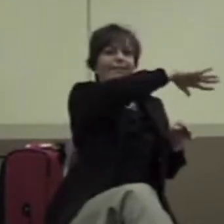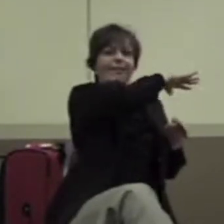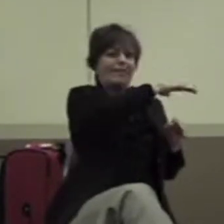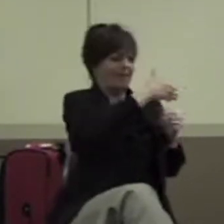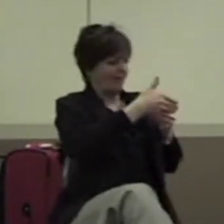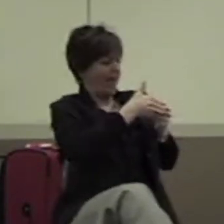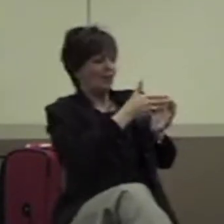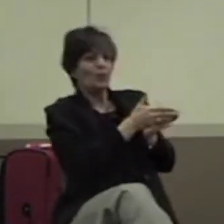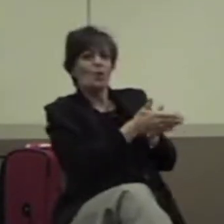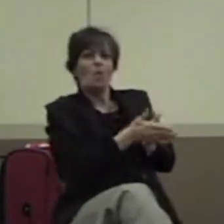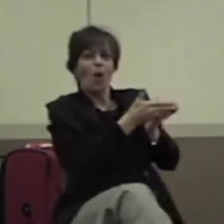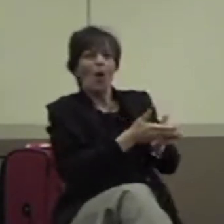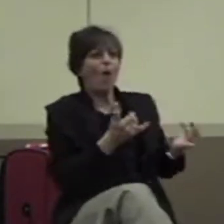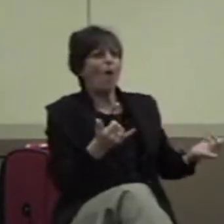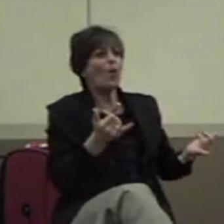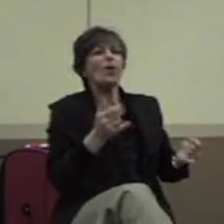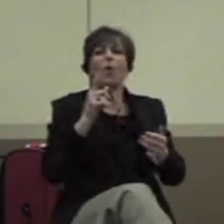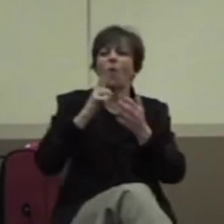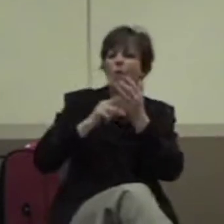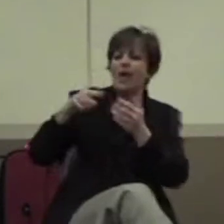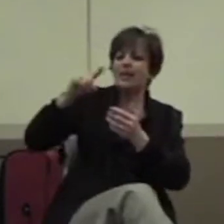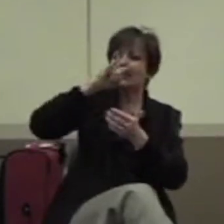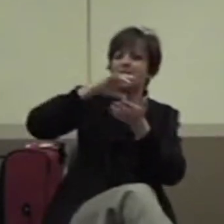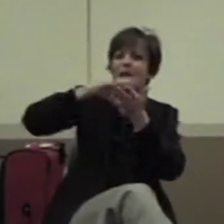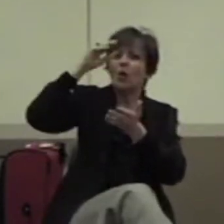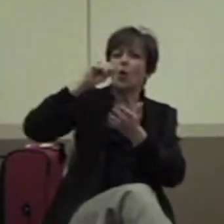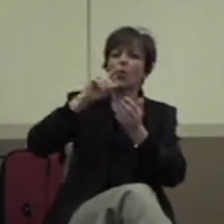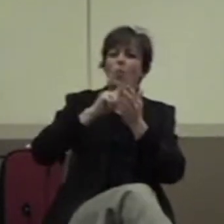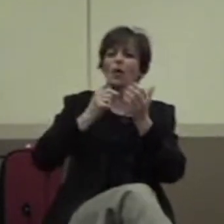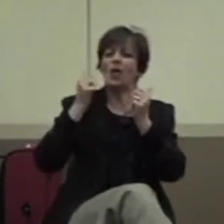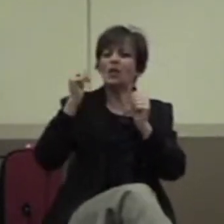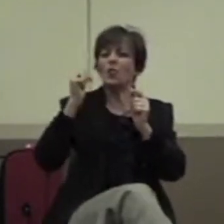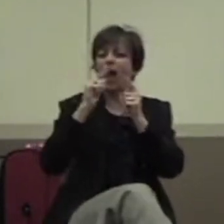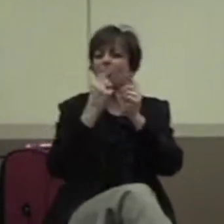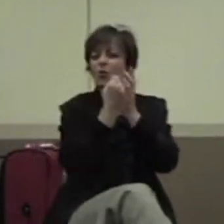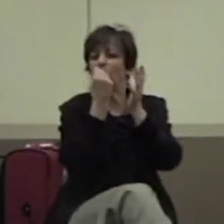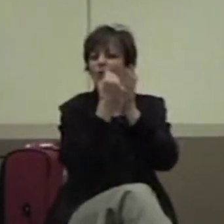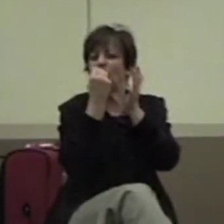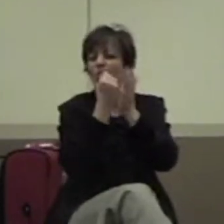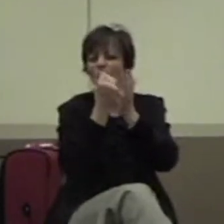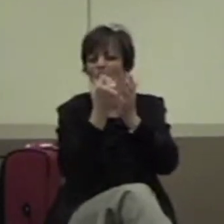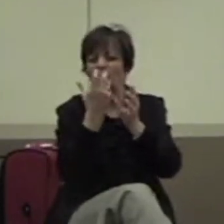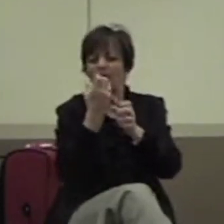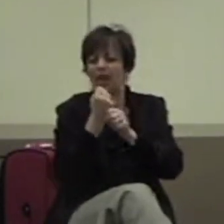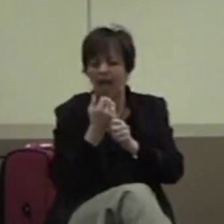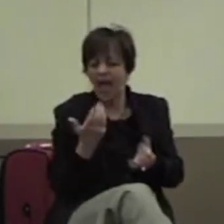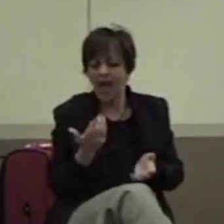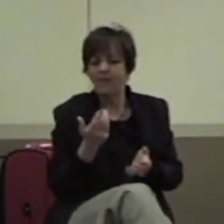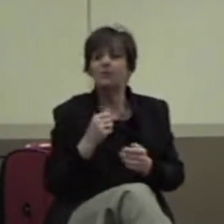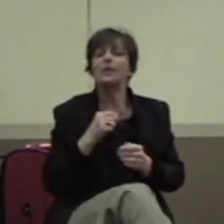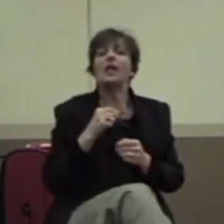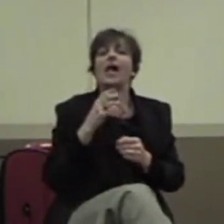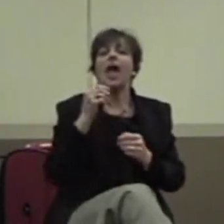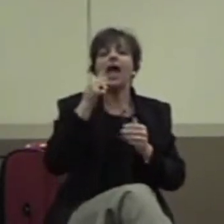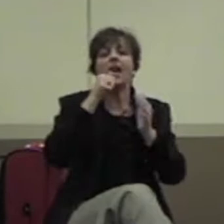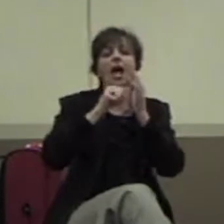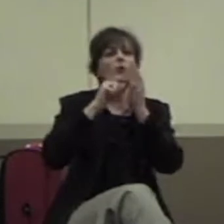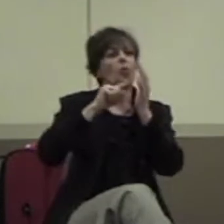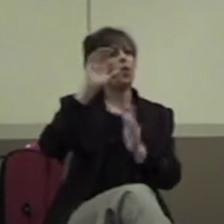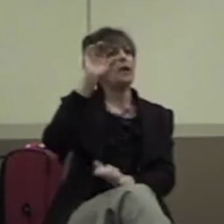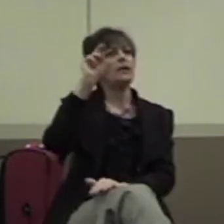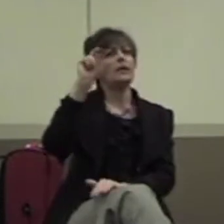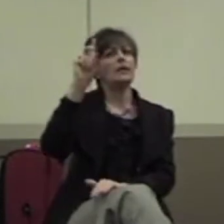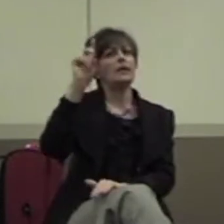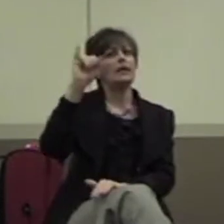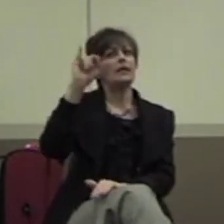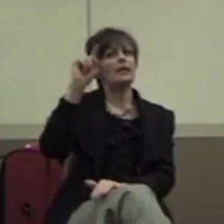this particular time? What has the kid learned? What are they trying to get out of? What are they trying to get? And under what conditions